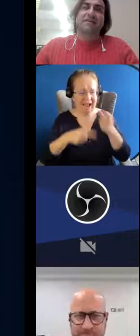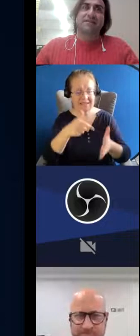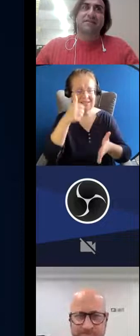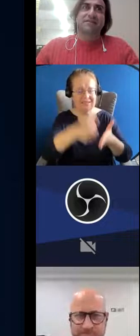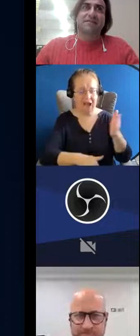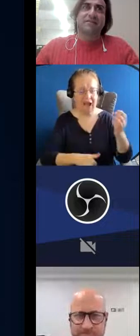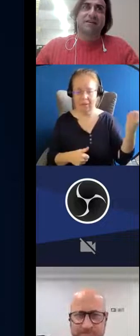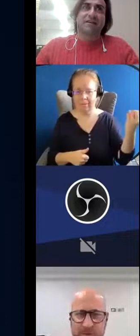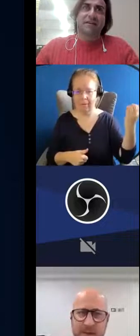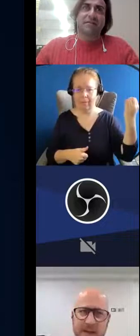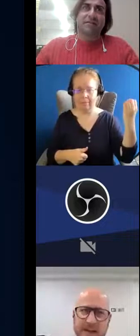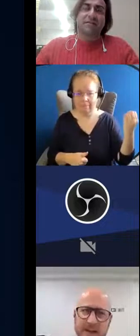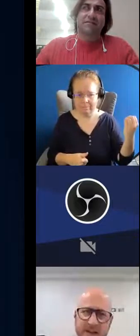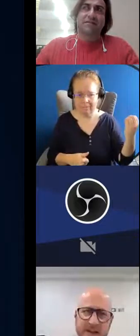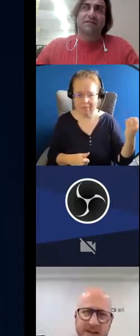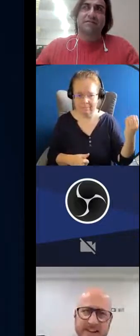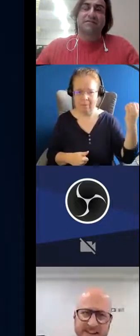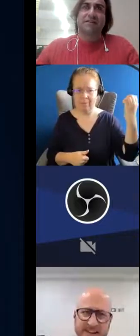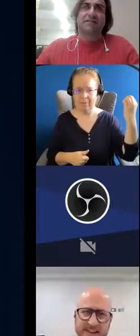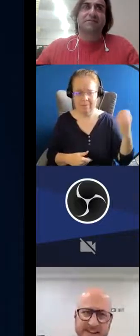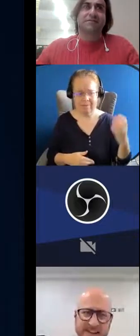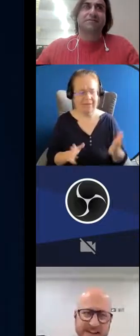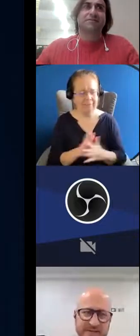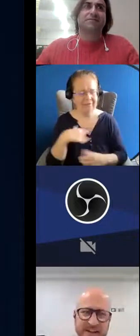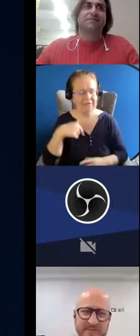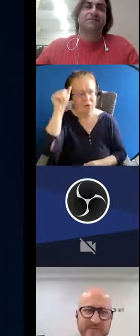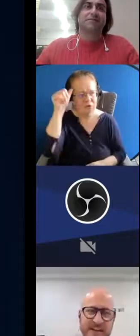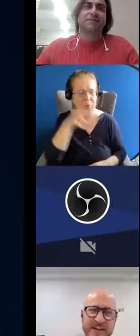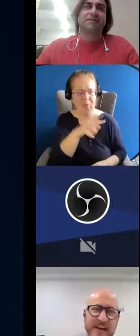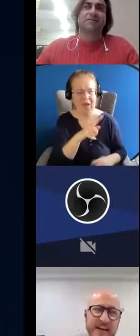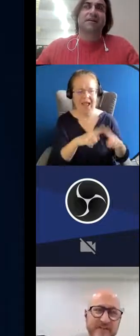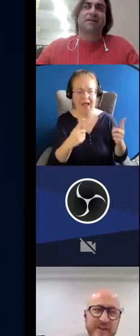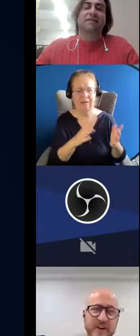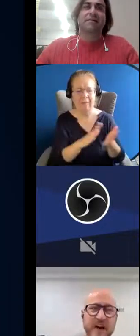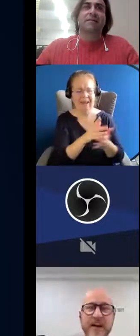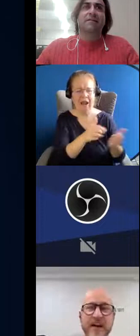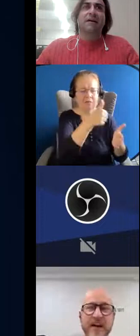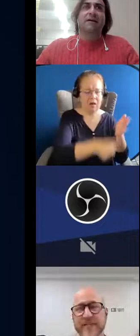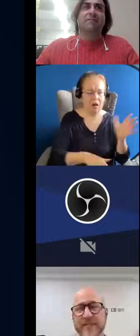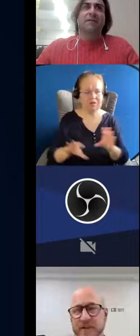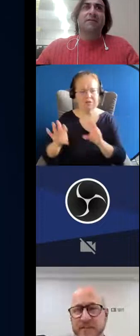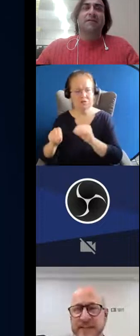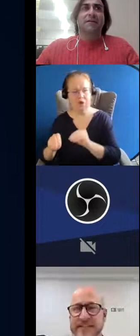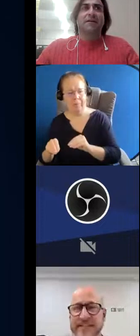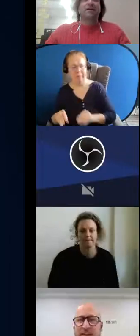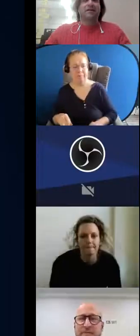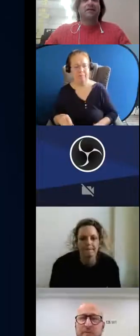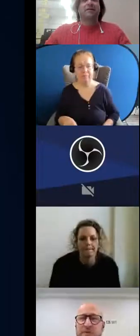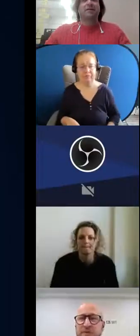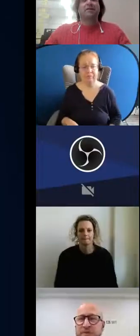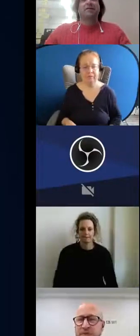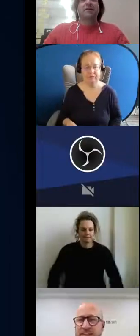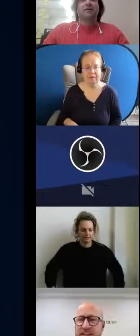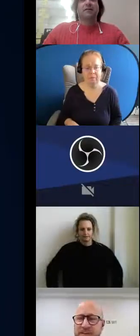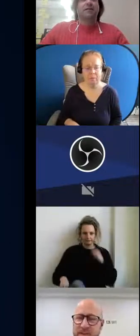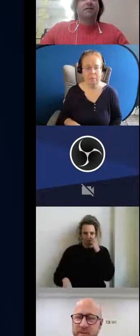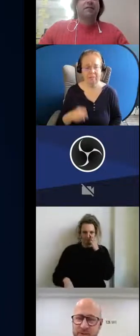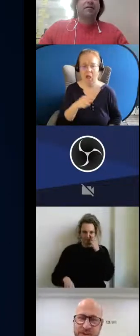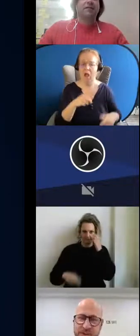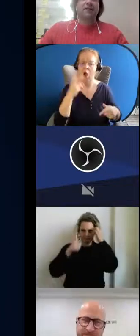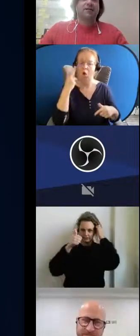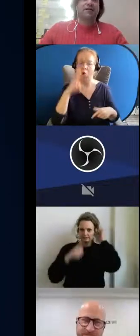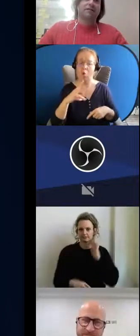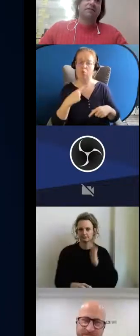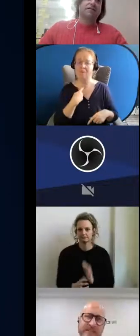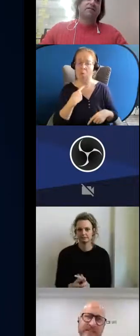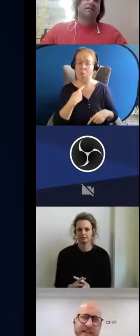started, and I think you just did it there, and it gave you a slightly different tone to show you it's. And I've also set up what's called the voice typing